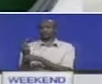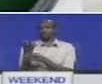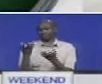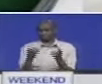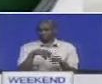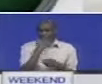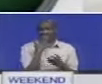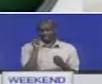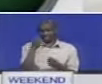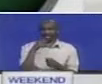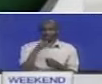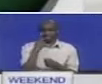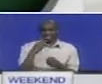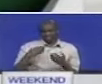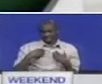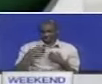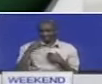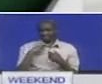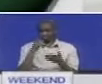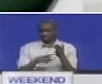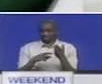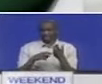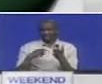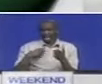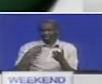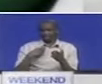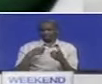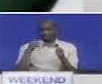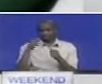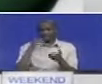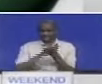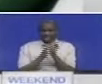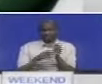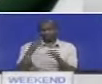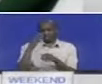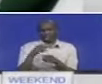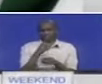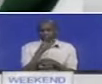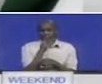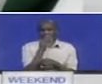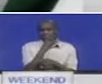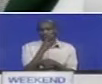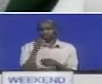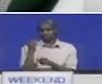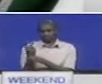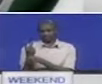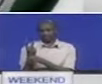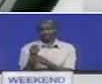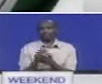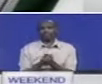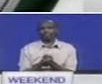on SDW, who came in firing, but the Shujaa side came out the winners 24-12.